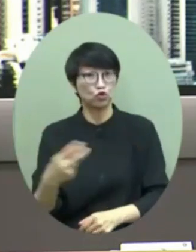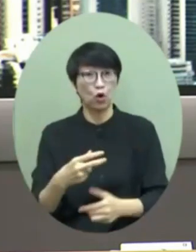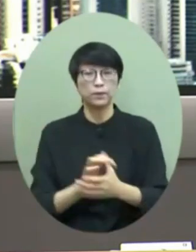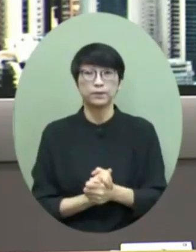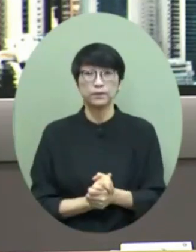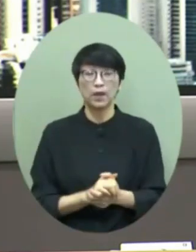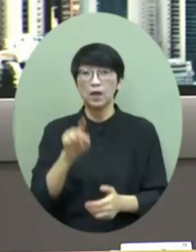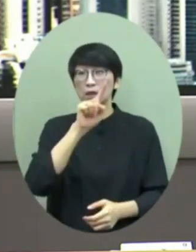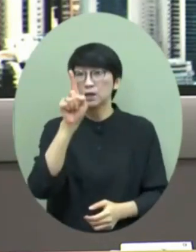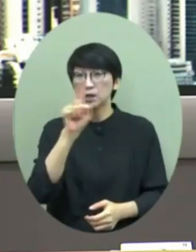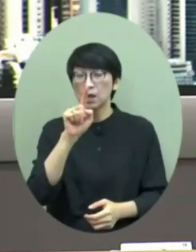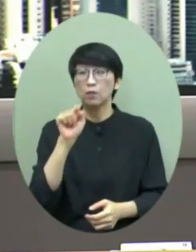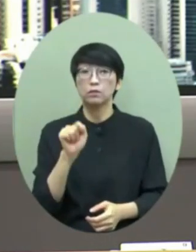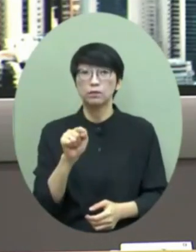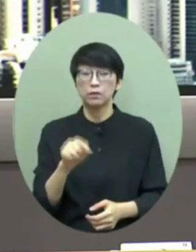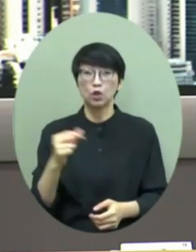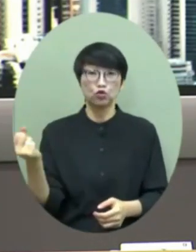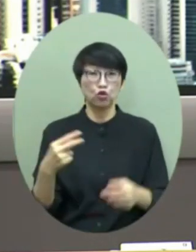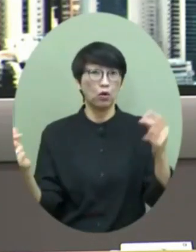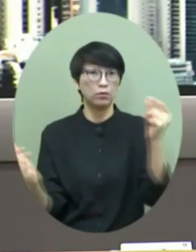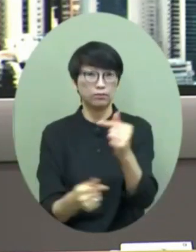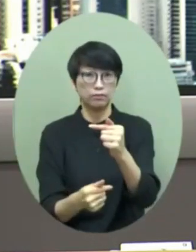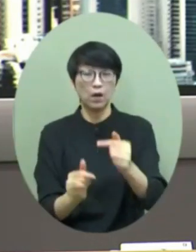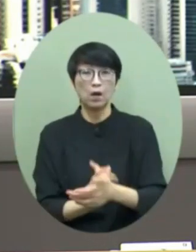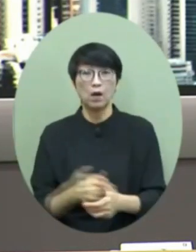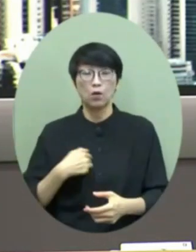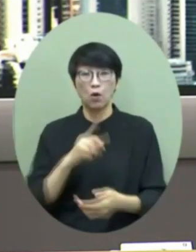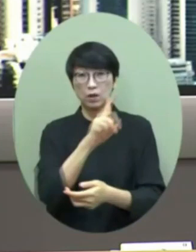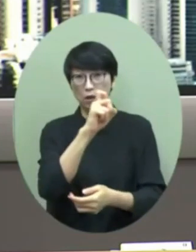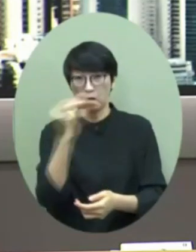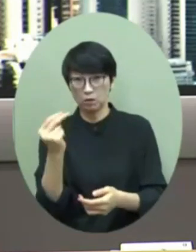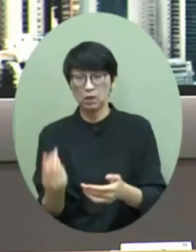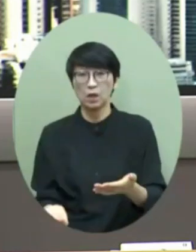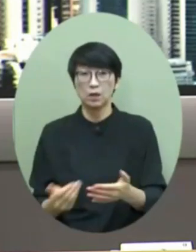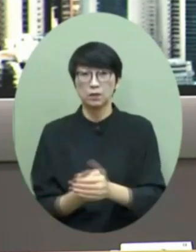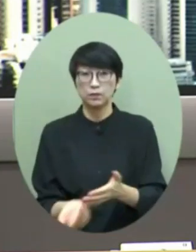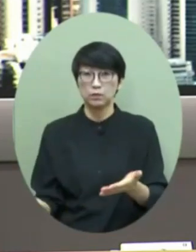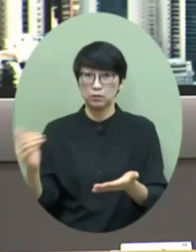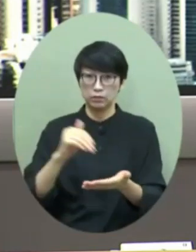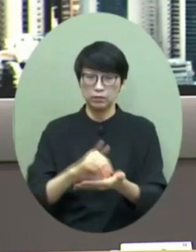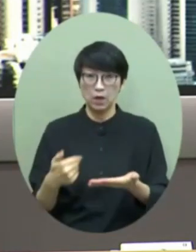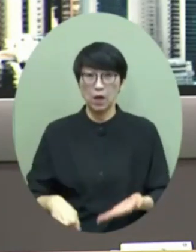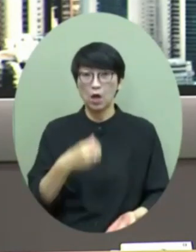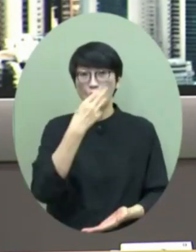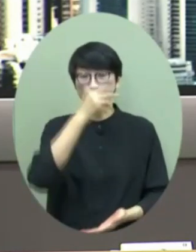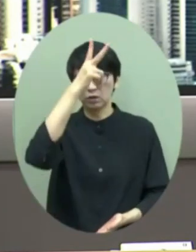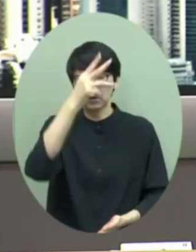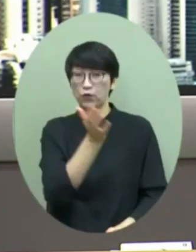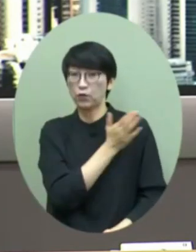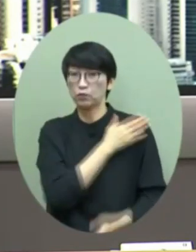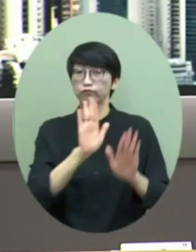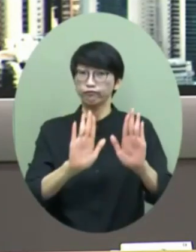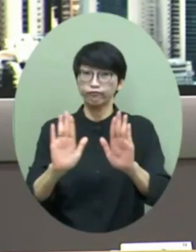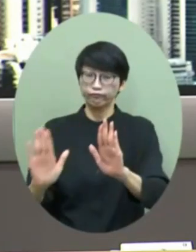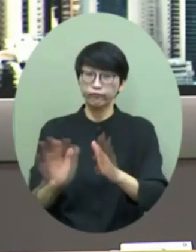the Communist Party, Chinese Communist Party. It's said that we need to improve upon this one country, two systems.